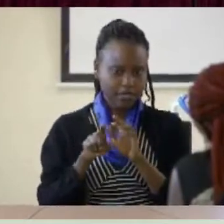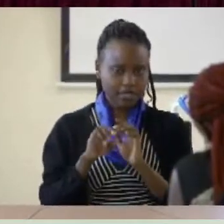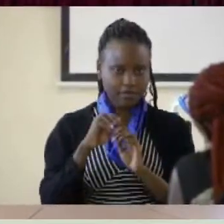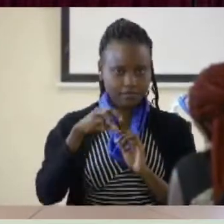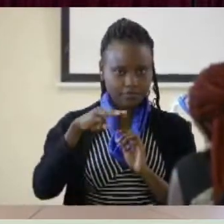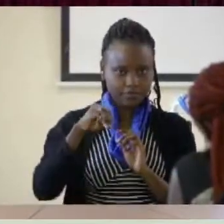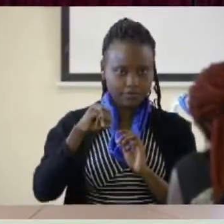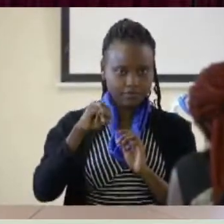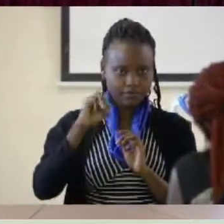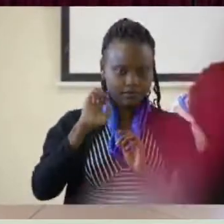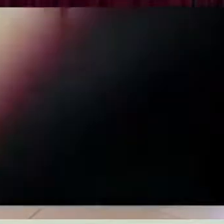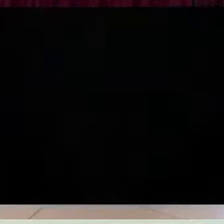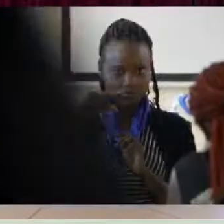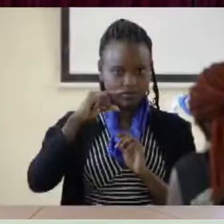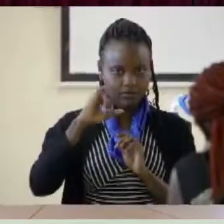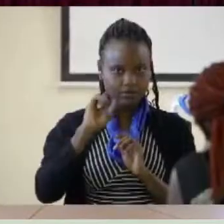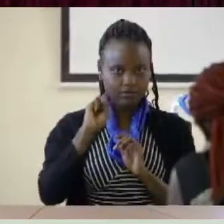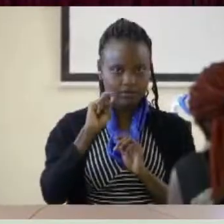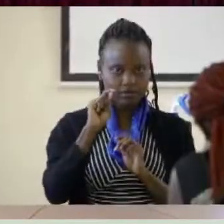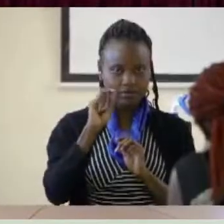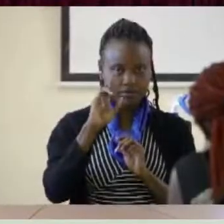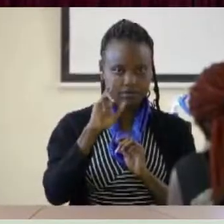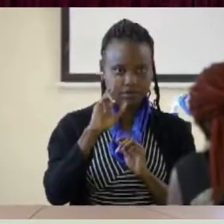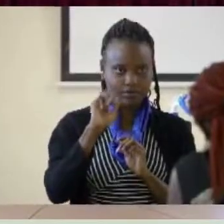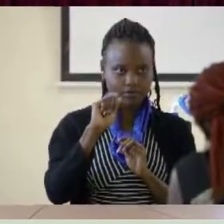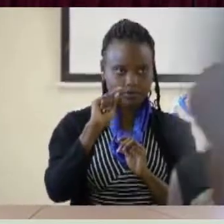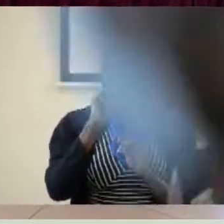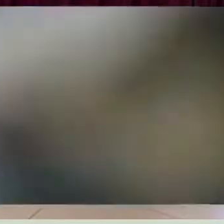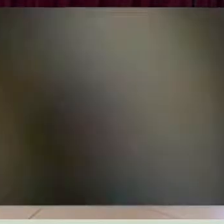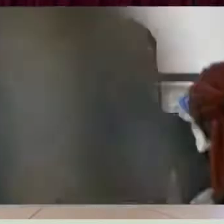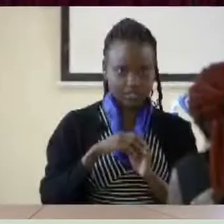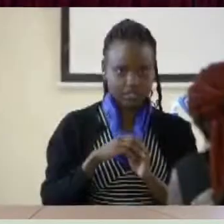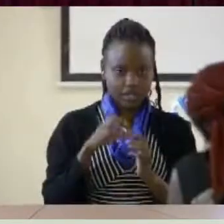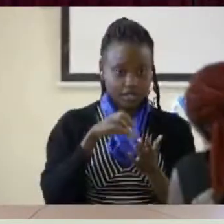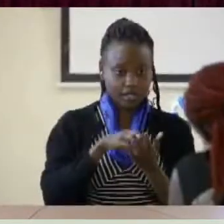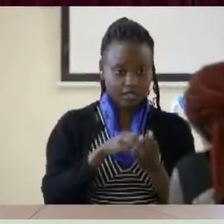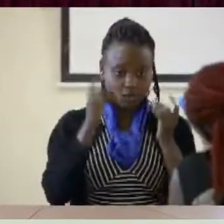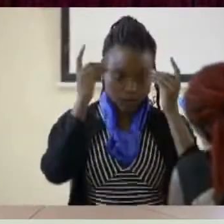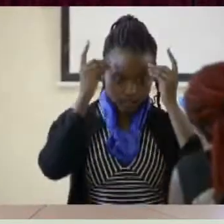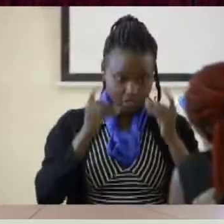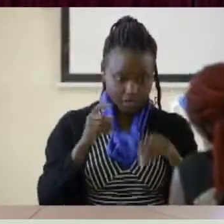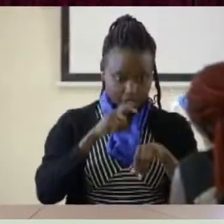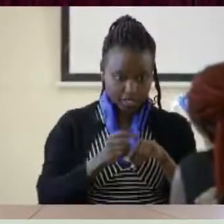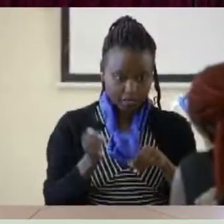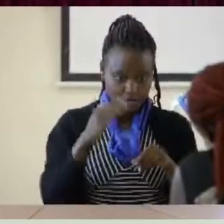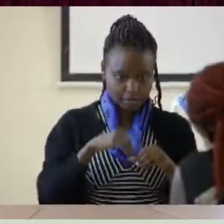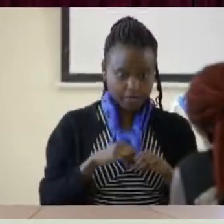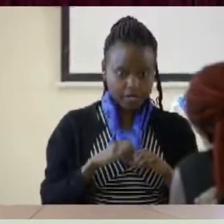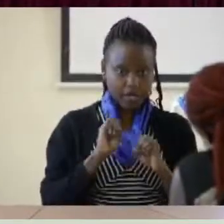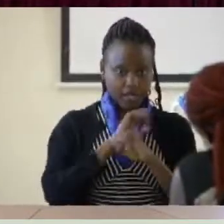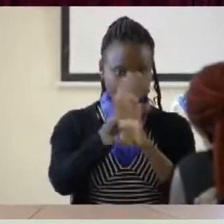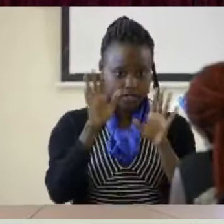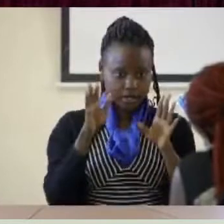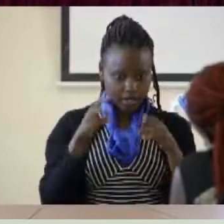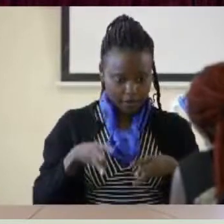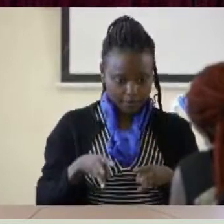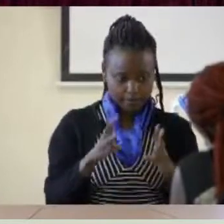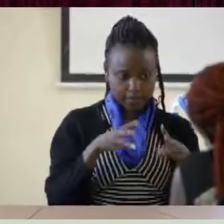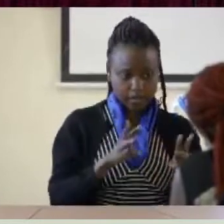and cases were decided as they came in, and there were clear pathway of reporting.